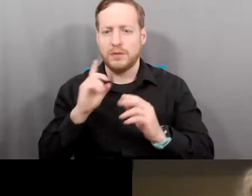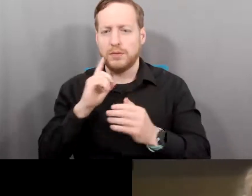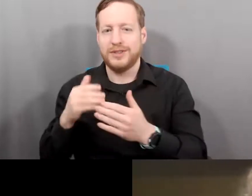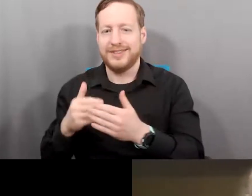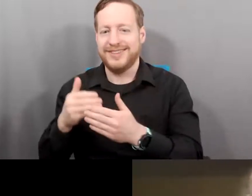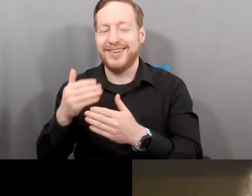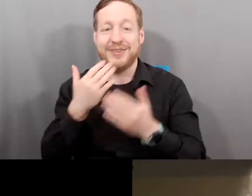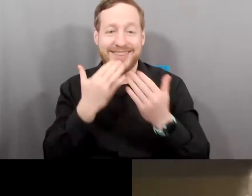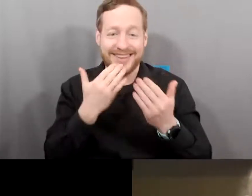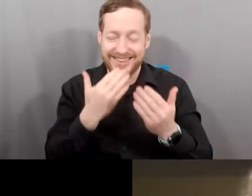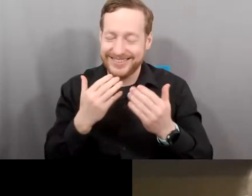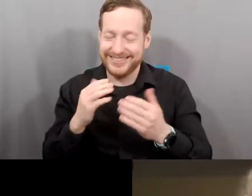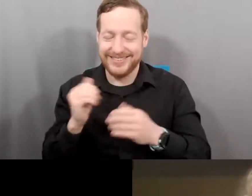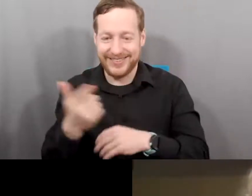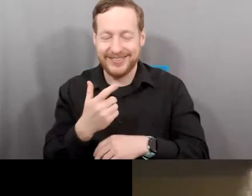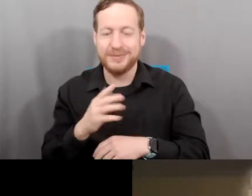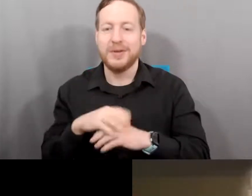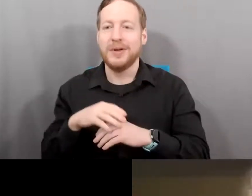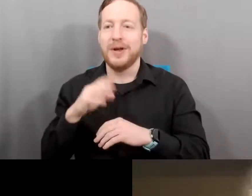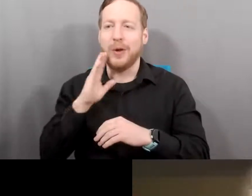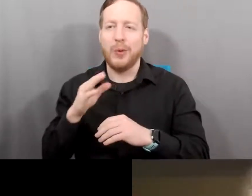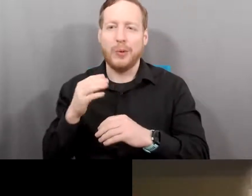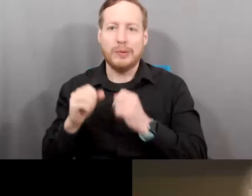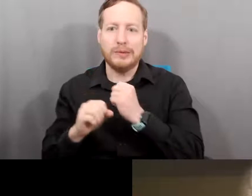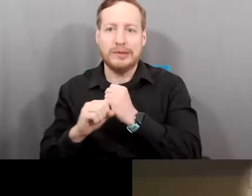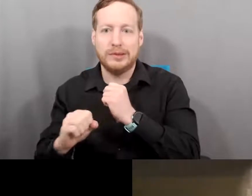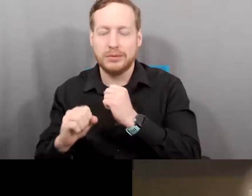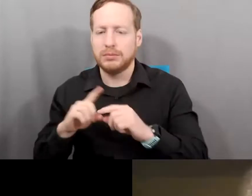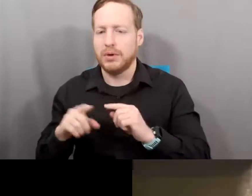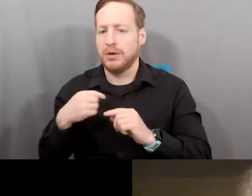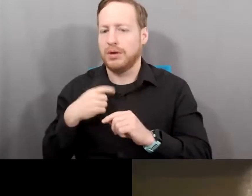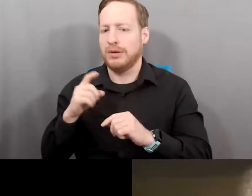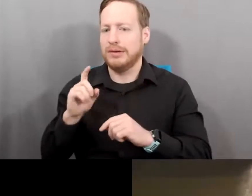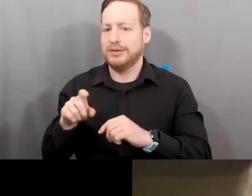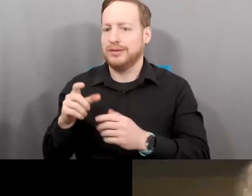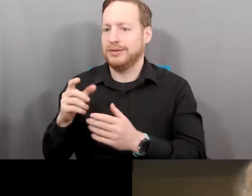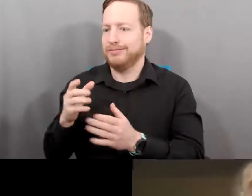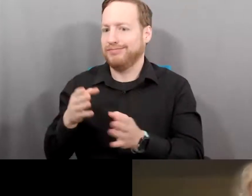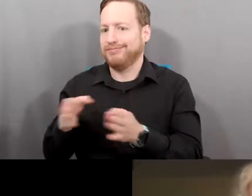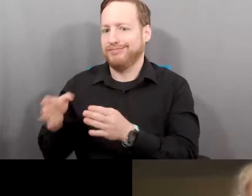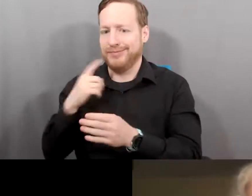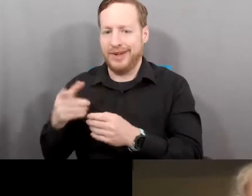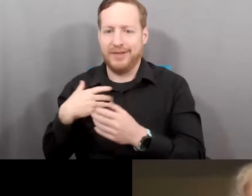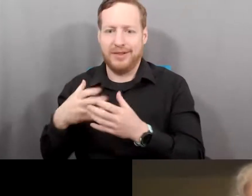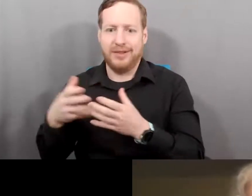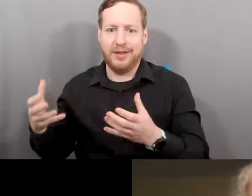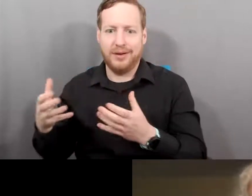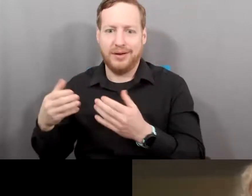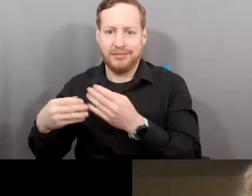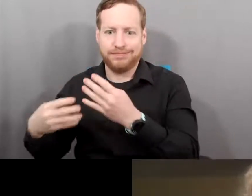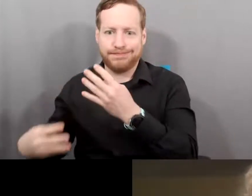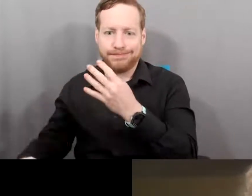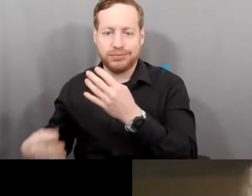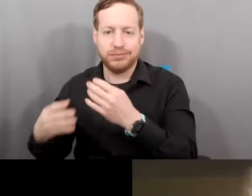That's the new business. So thank you. Thanks everybody who participated in that part. And I know we're a little over time.